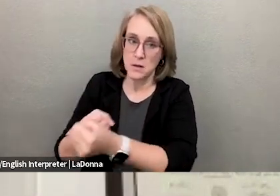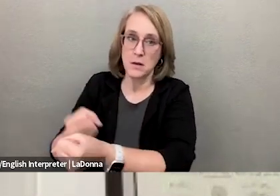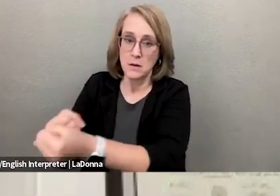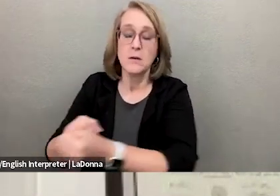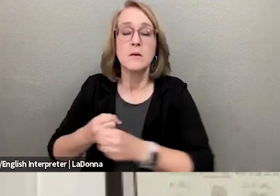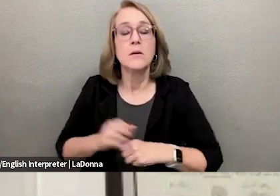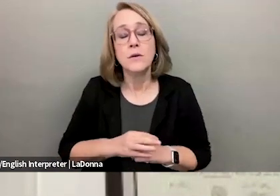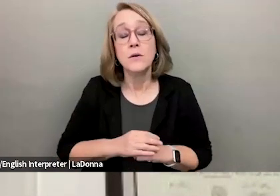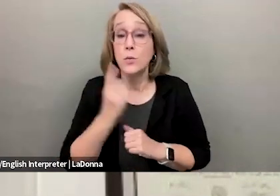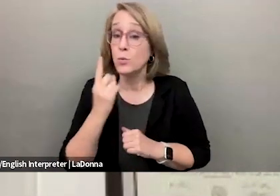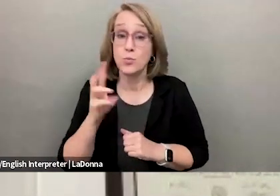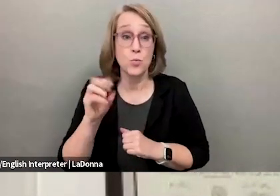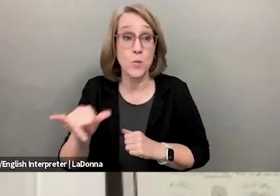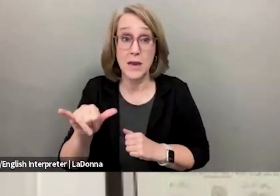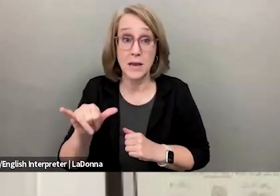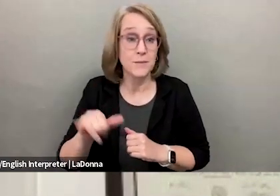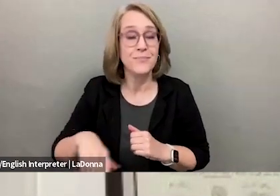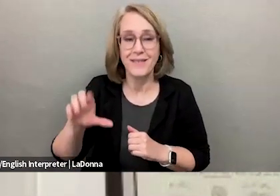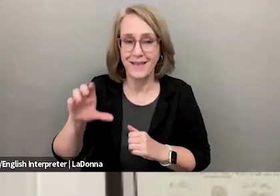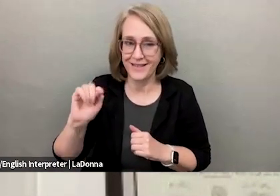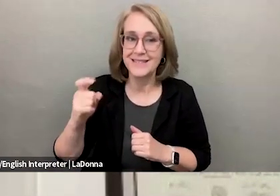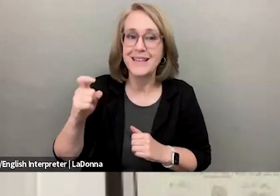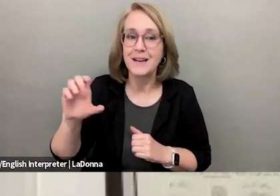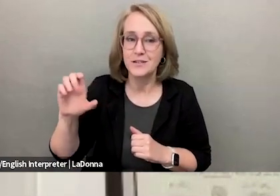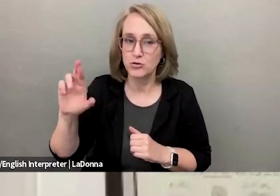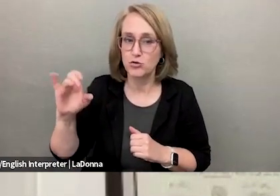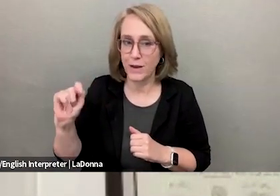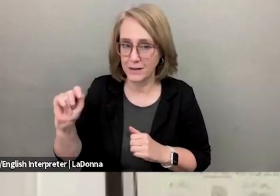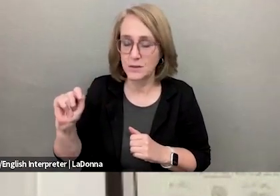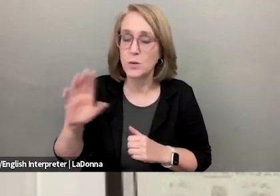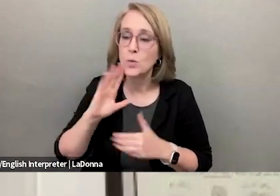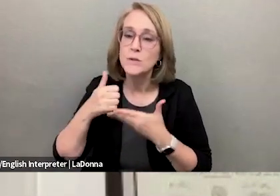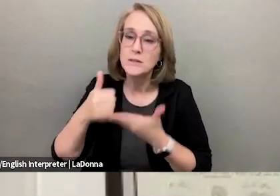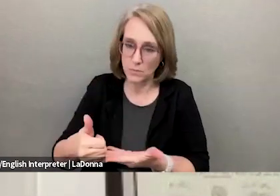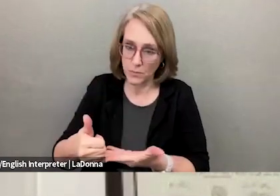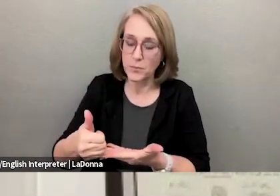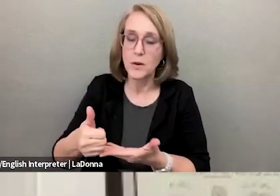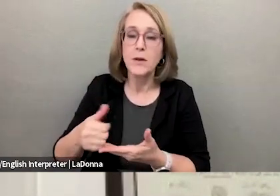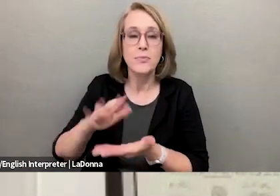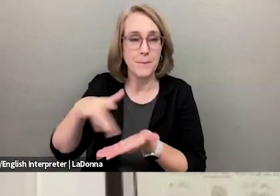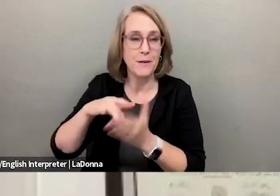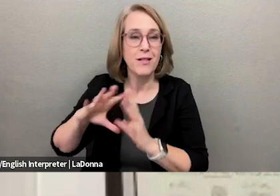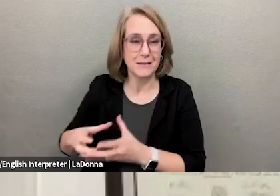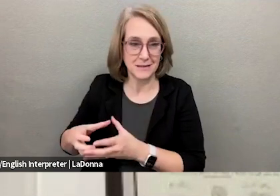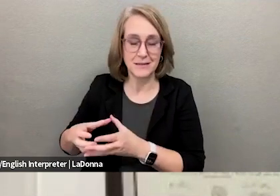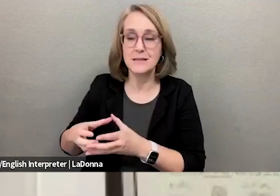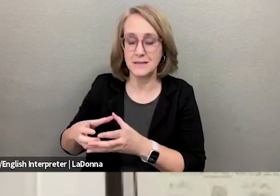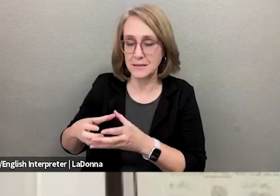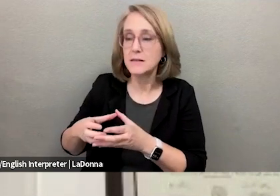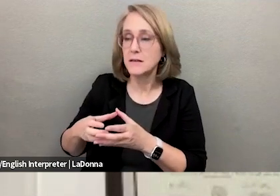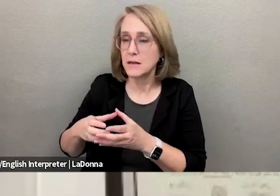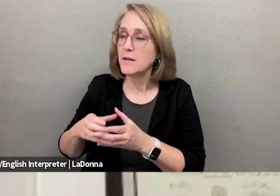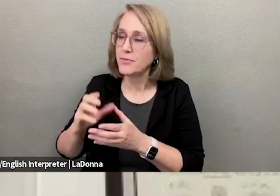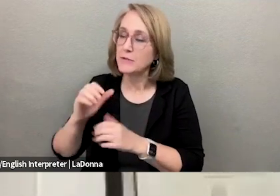one is, caregiver tax credit, the way it's structured, would support that middle class and is really structured in a